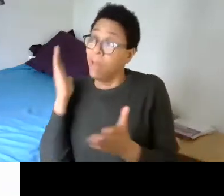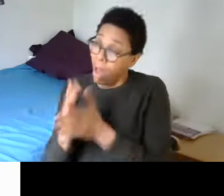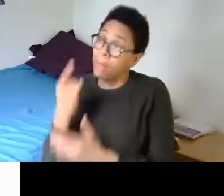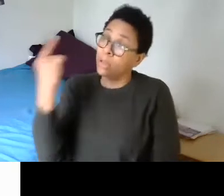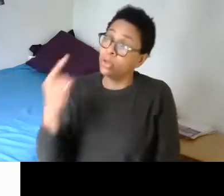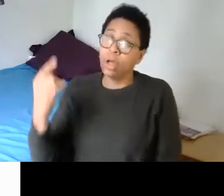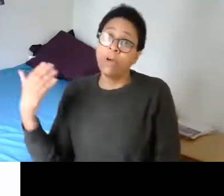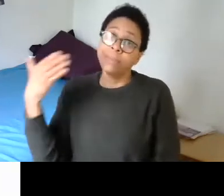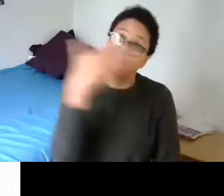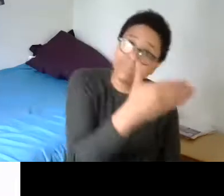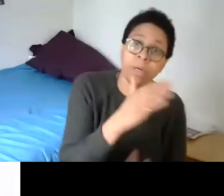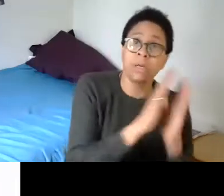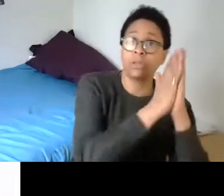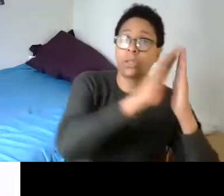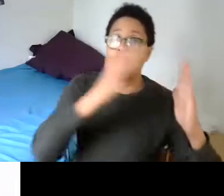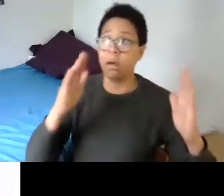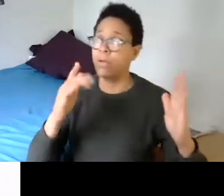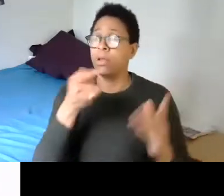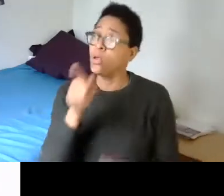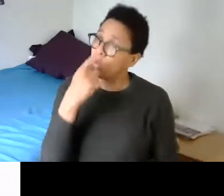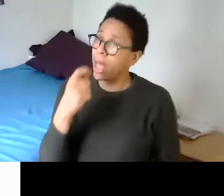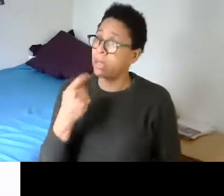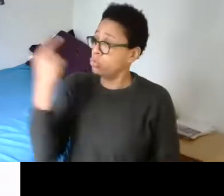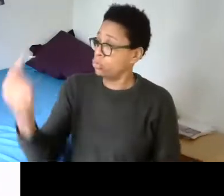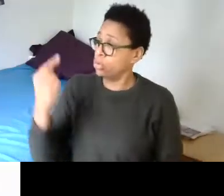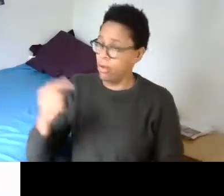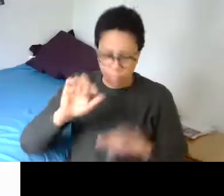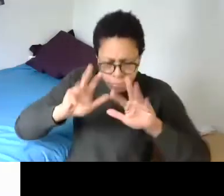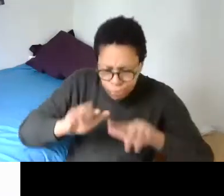There are so many things out there that you can explore in your own time, in your own ways.